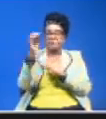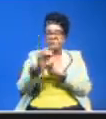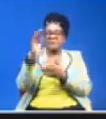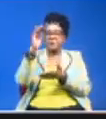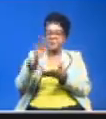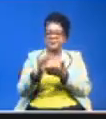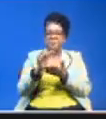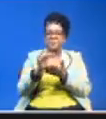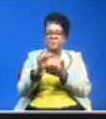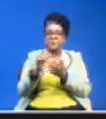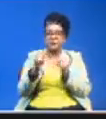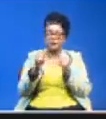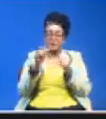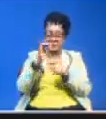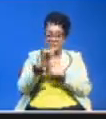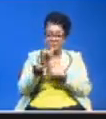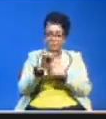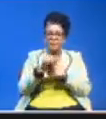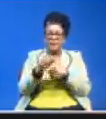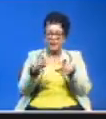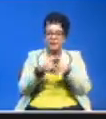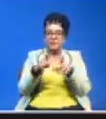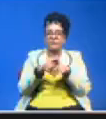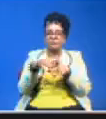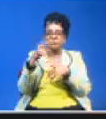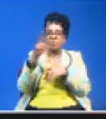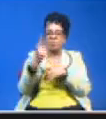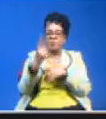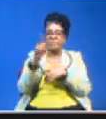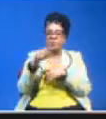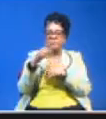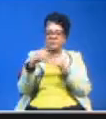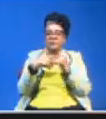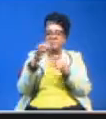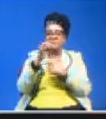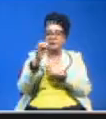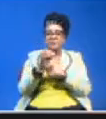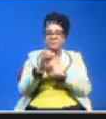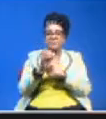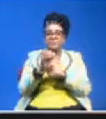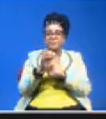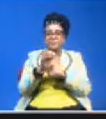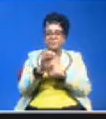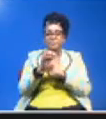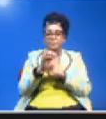period to 17.5%, down from 21.6% last year.